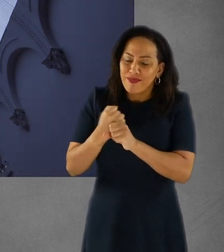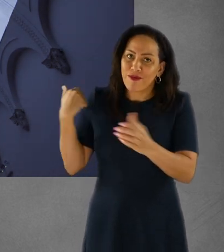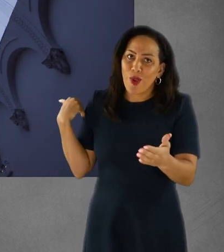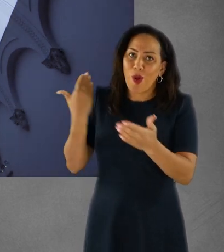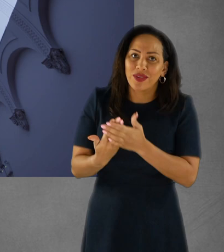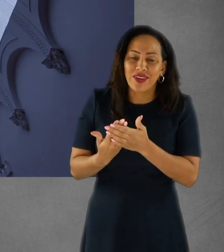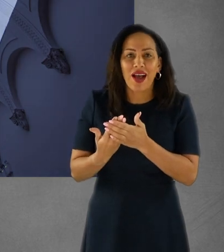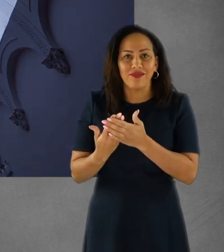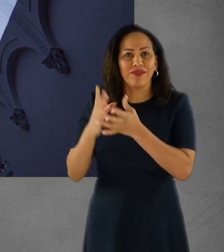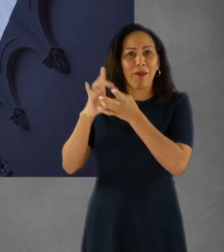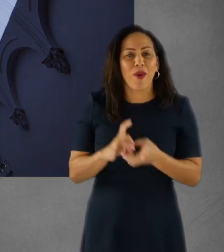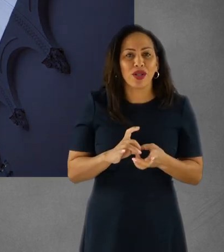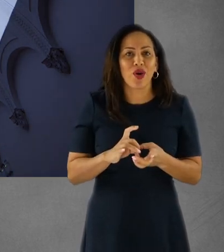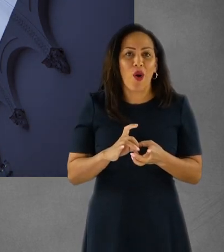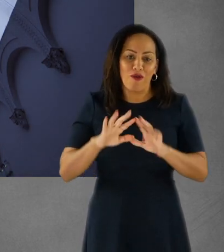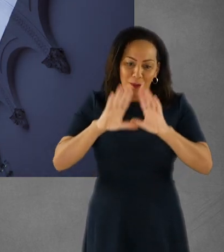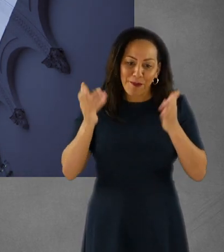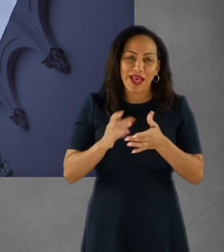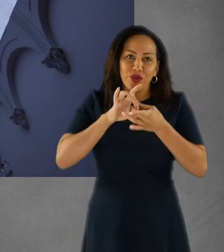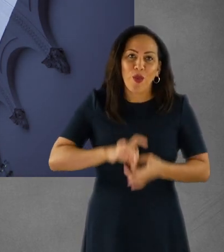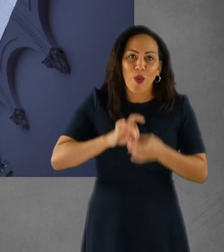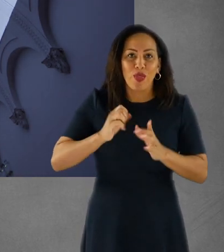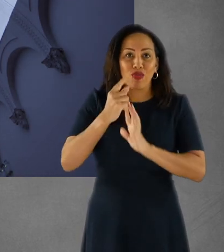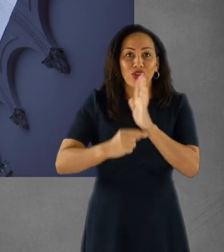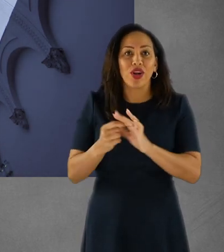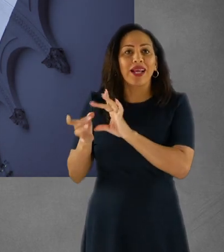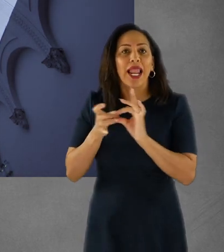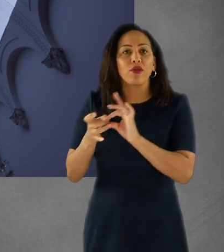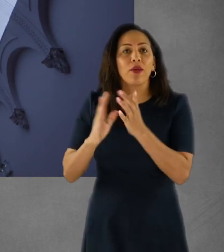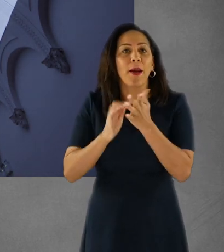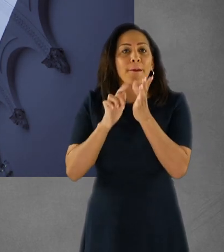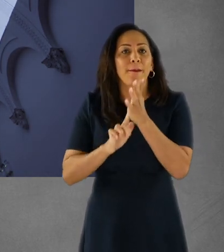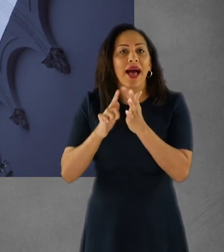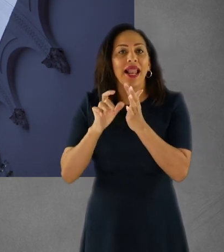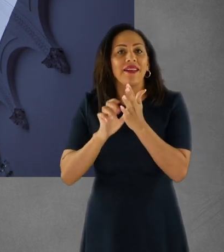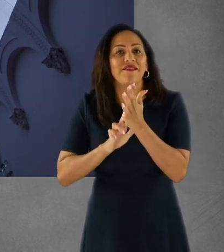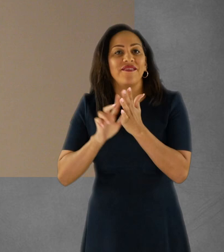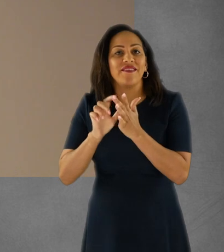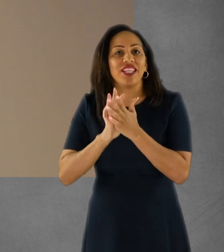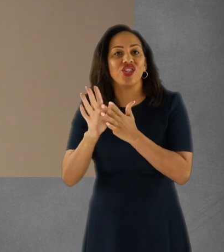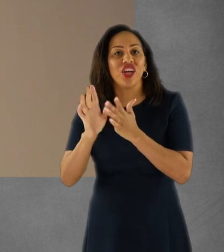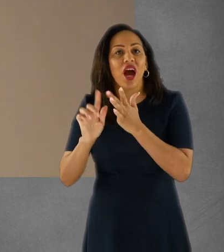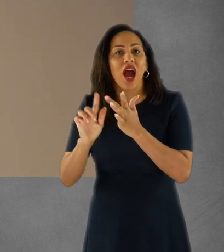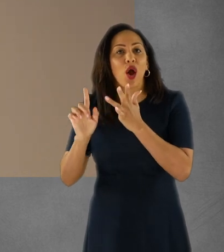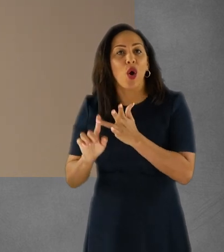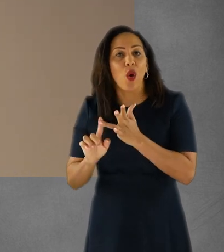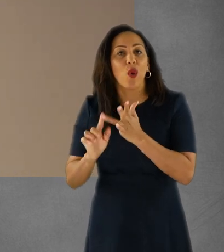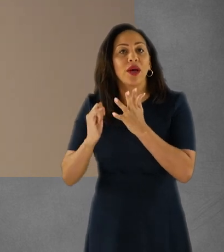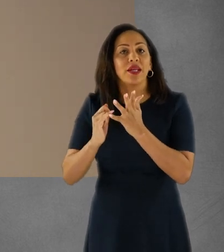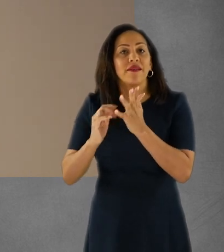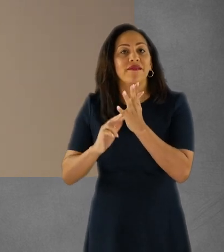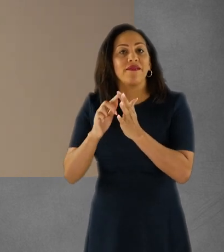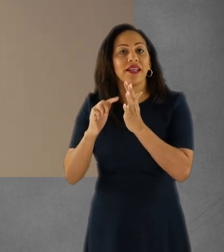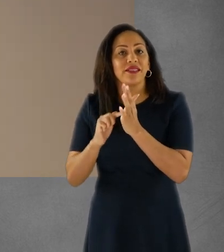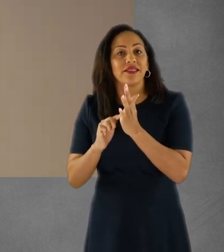as part of the Back to Earth project. It's presented in collaboration today with Malevich.io and Svetlana Marts.